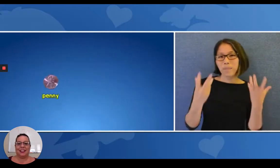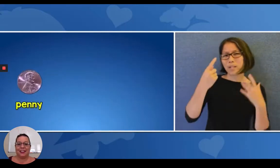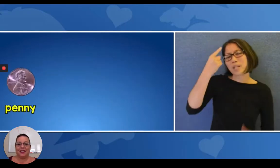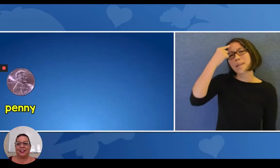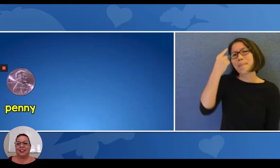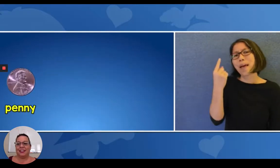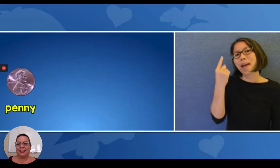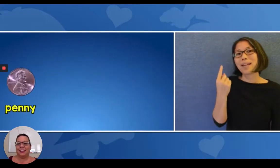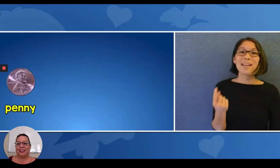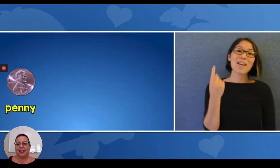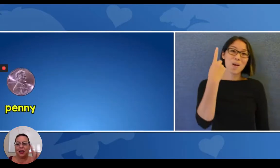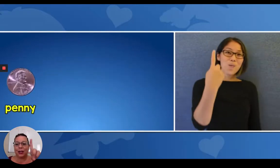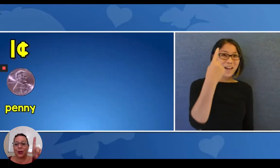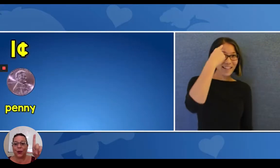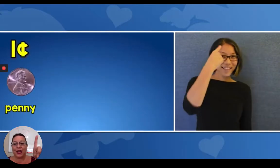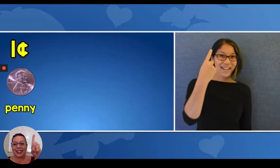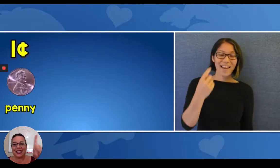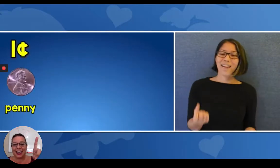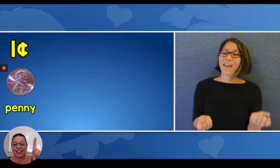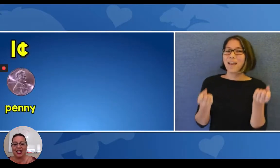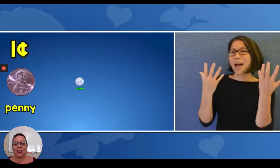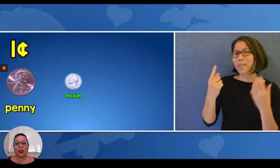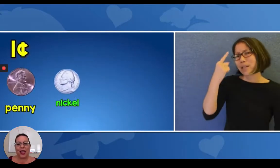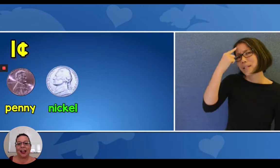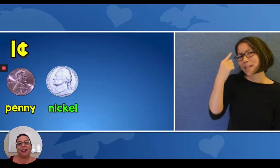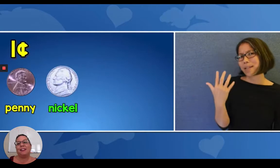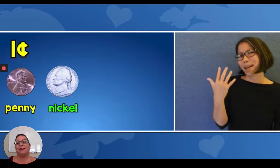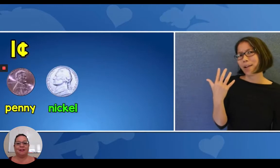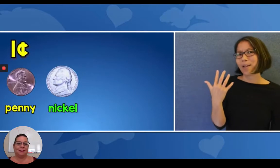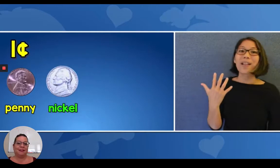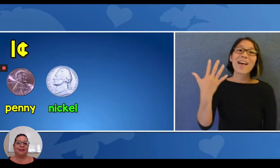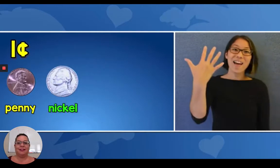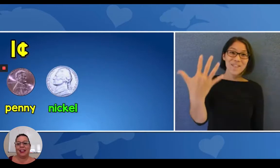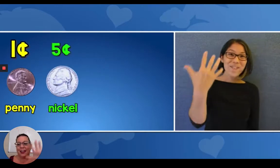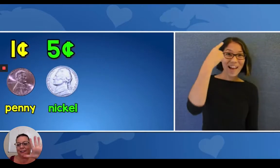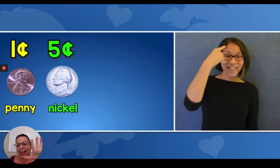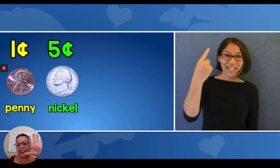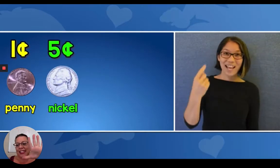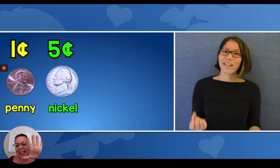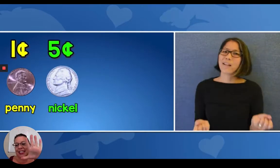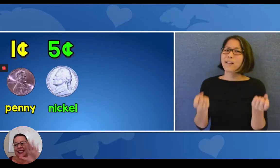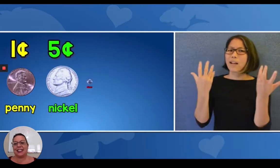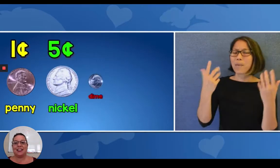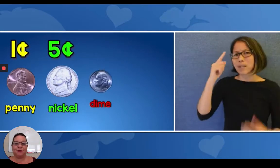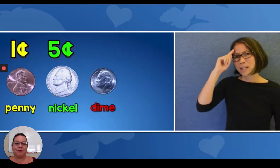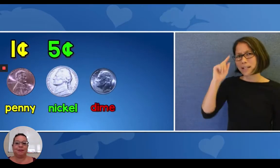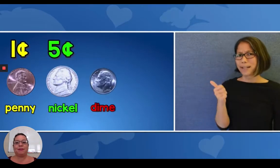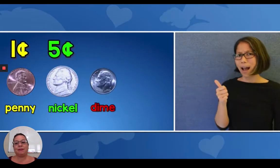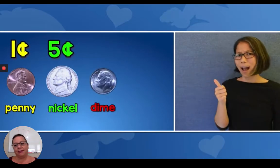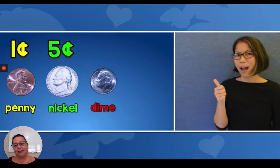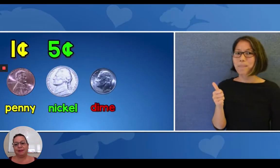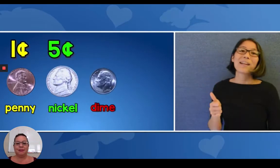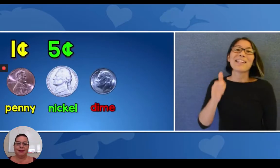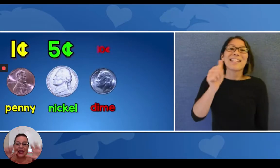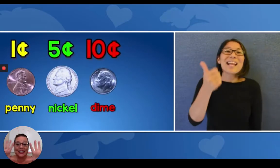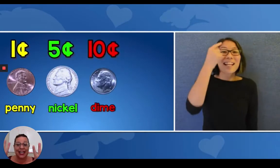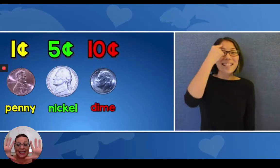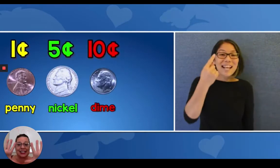worth? How much is a penny? 1 cent. Touch your nickel. How much is a nickel? 5 cents. How much is a